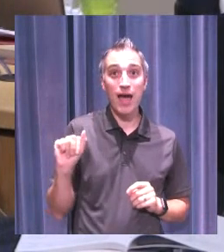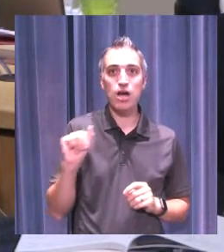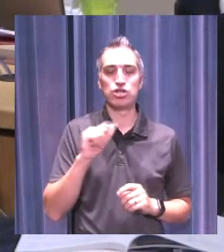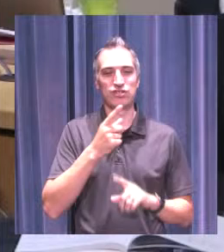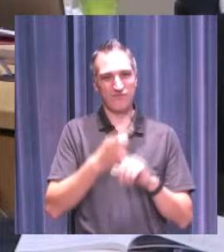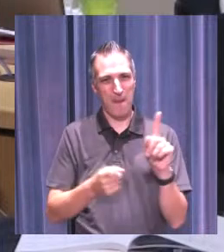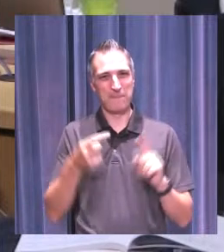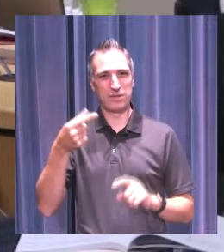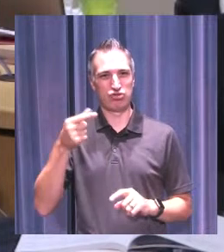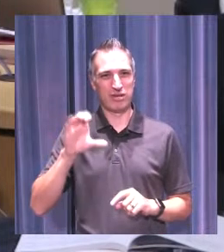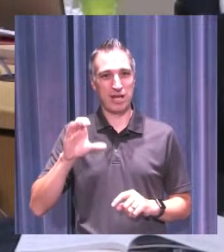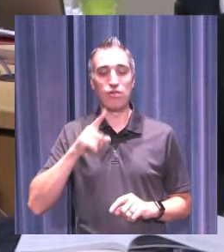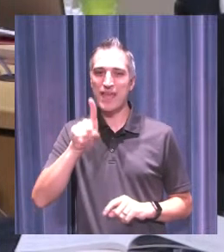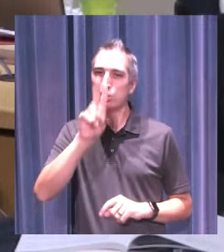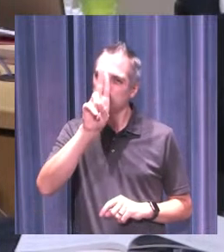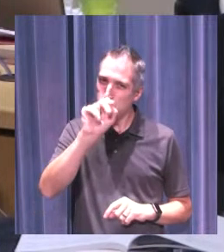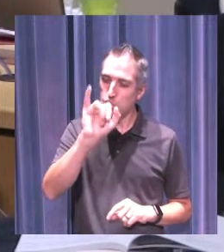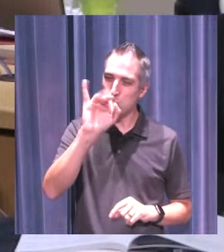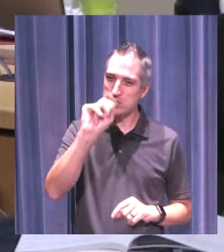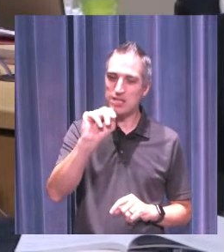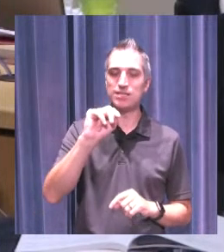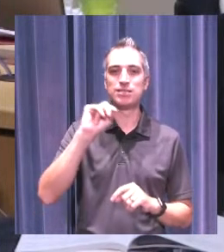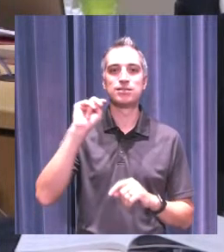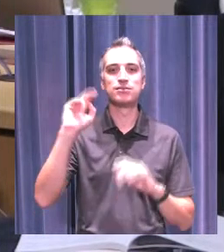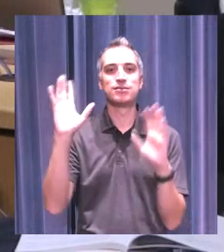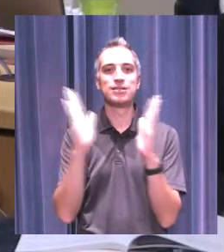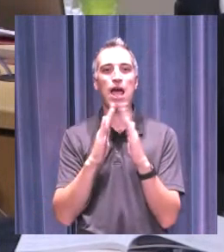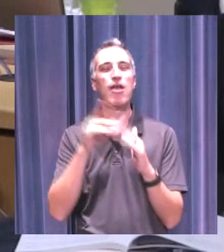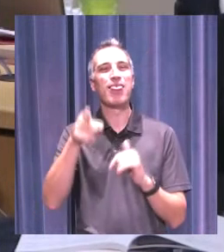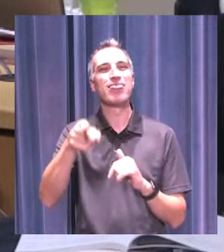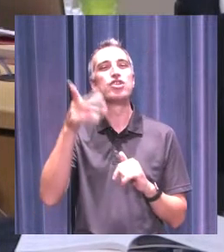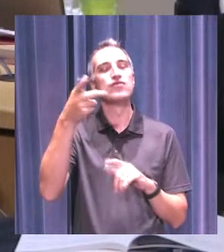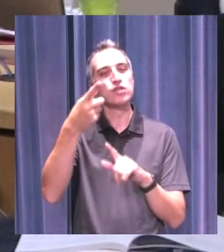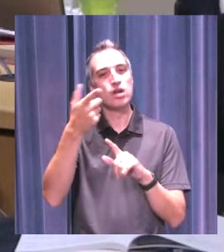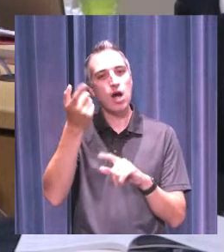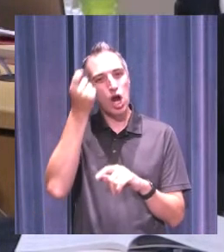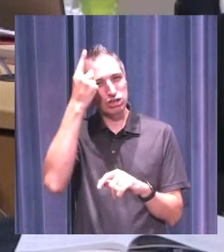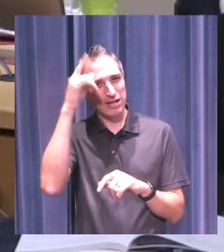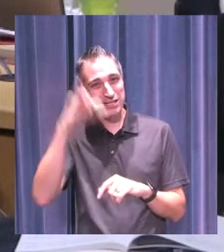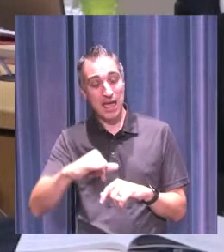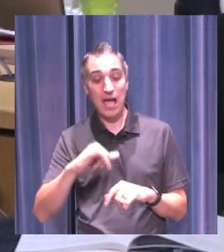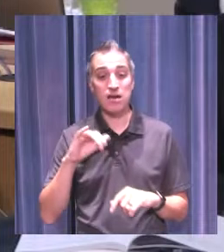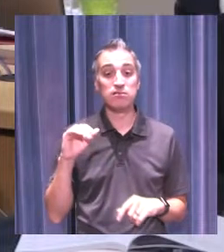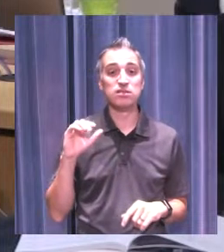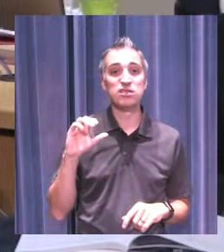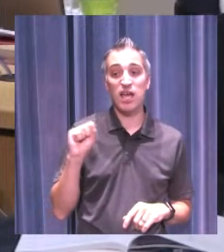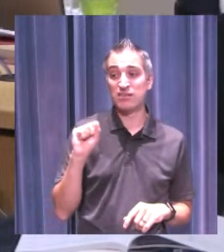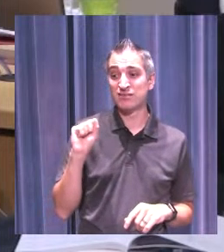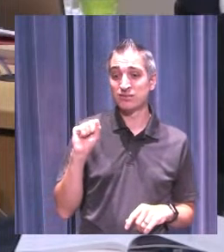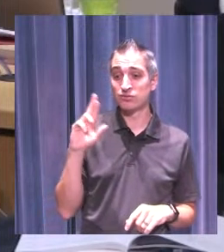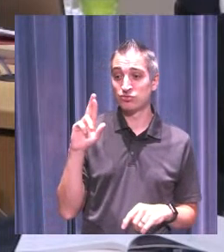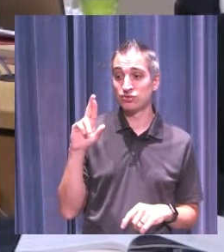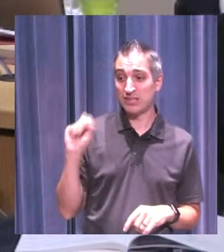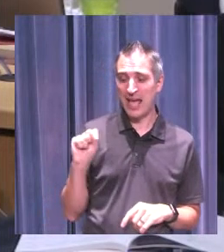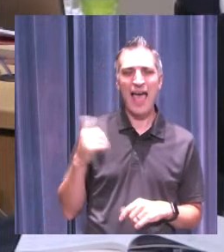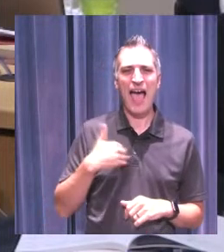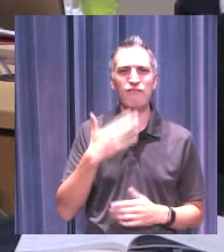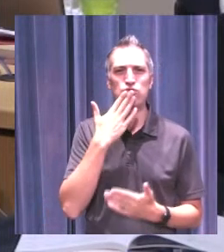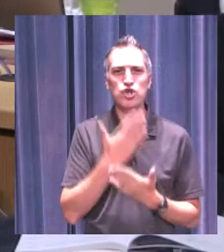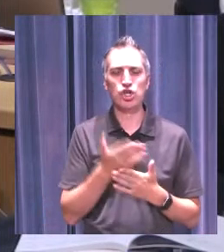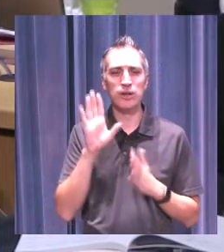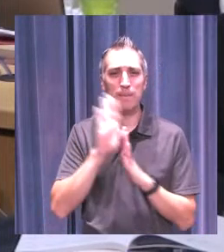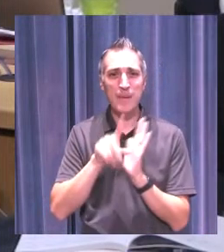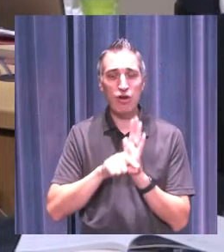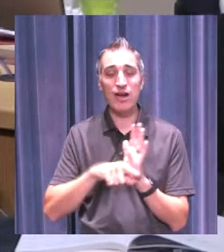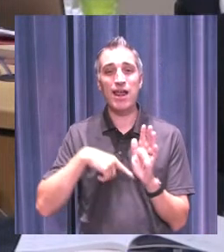Genesee County is a union town, and this new hire understands that. Richardson Snell has an impressive background as a retired